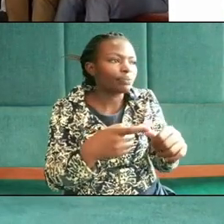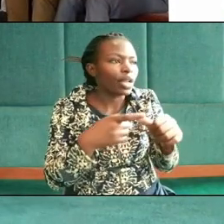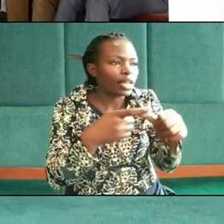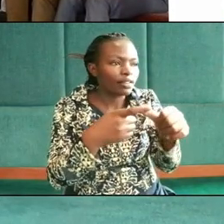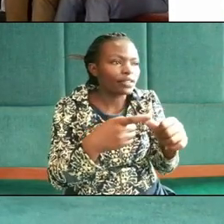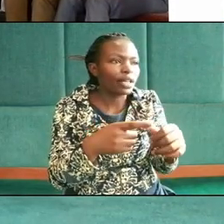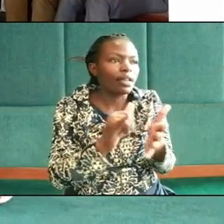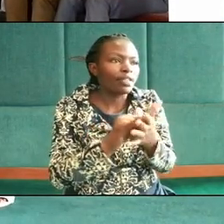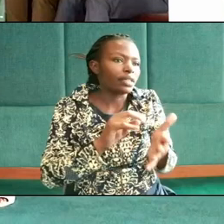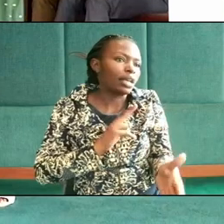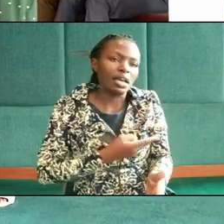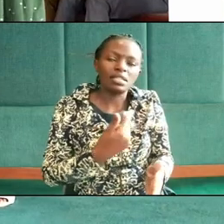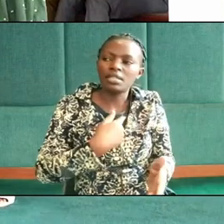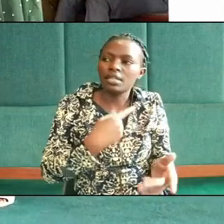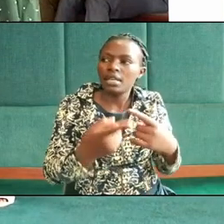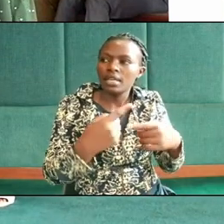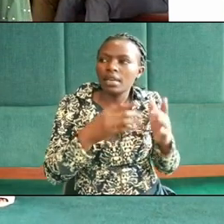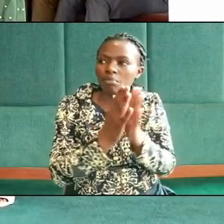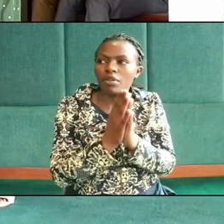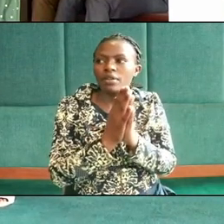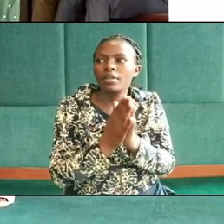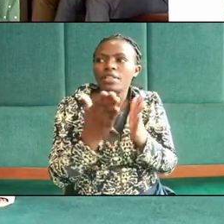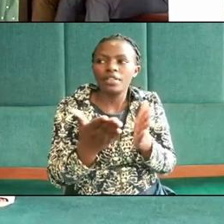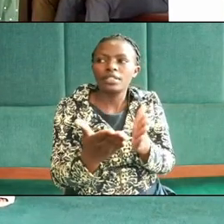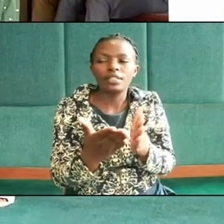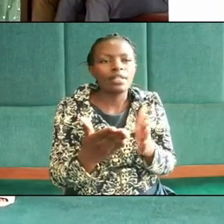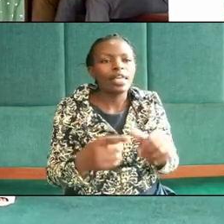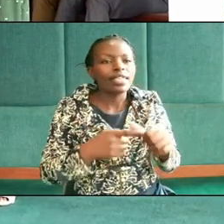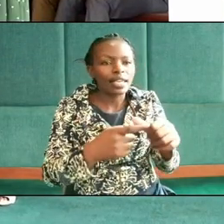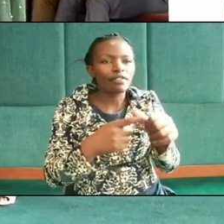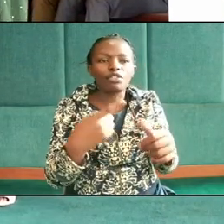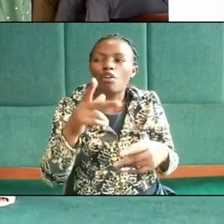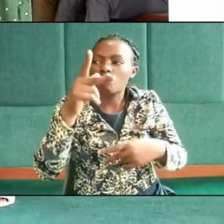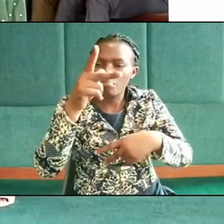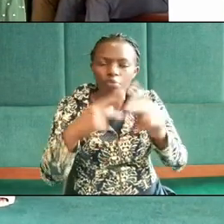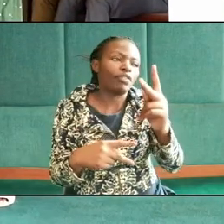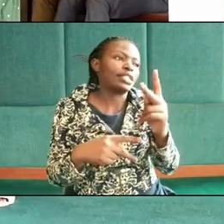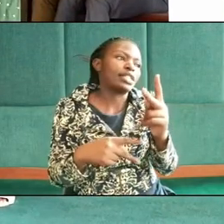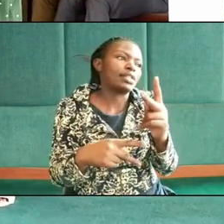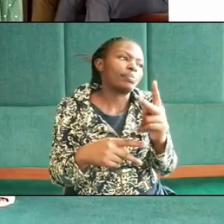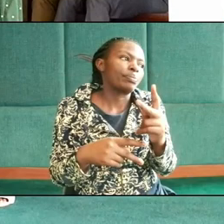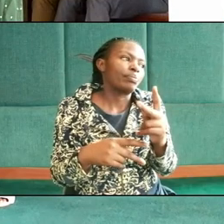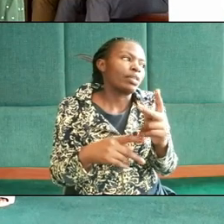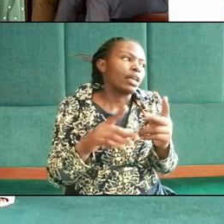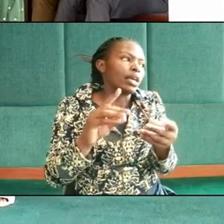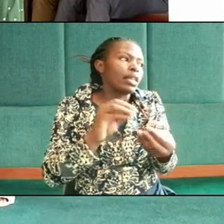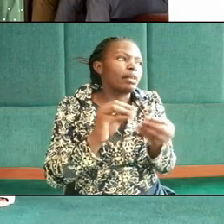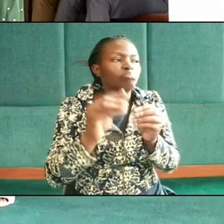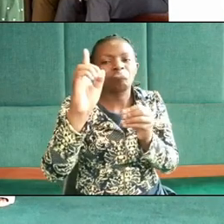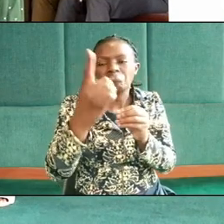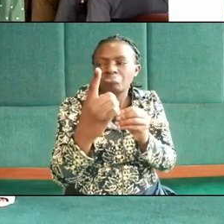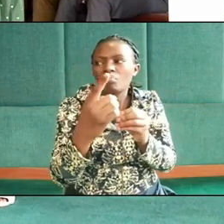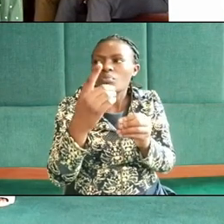We have prepared ourselves with boxes. This is the gift of prophecy. So the first thing we are going to learn